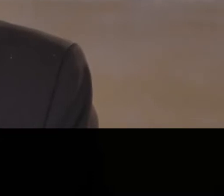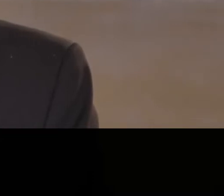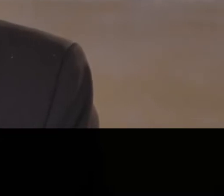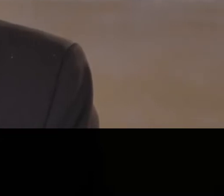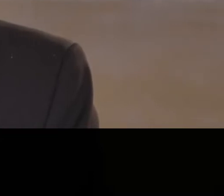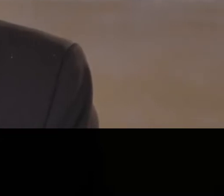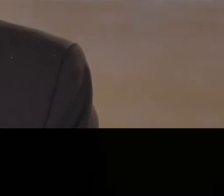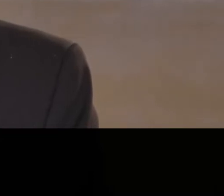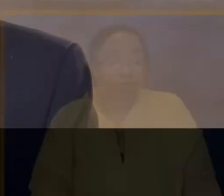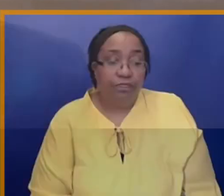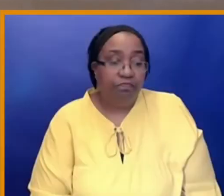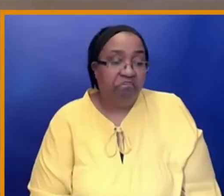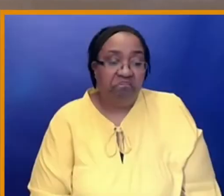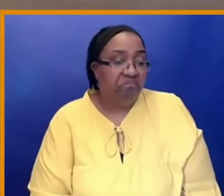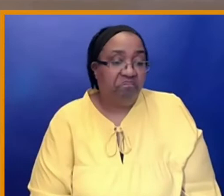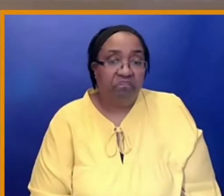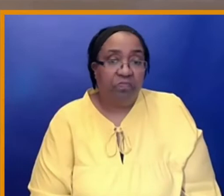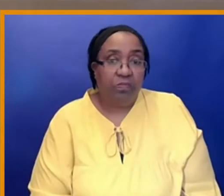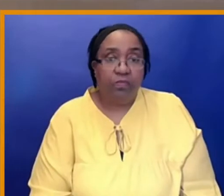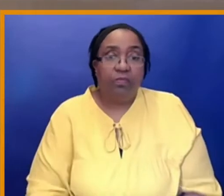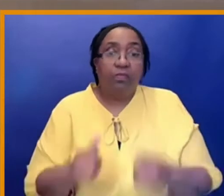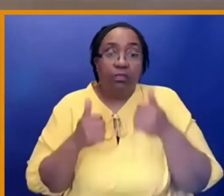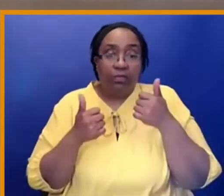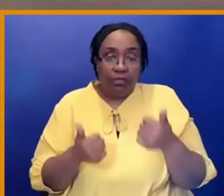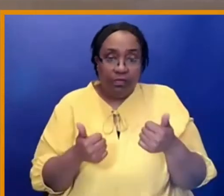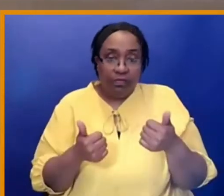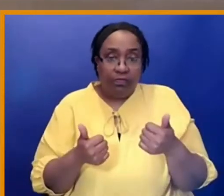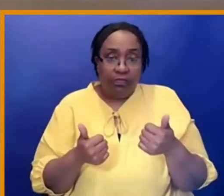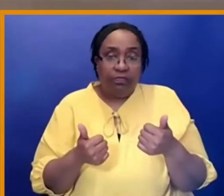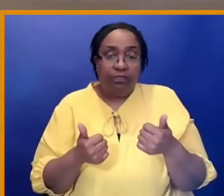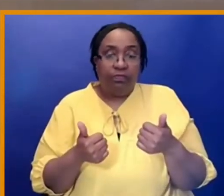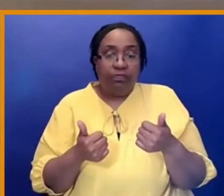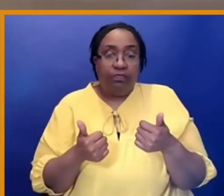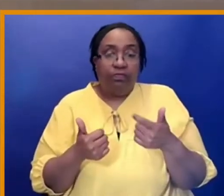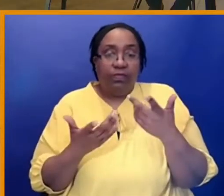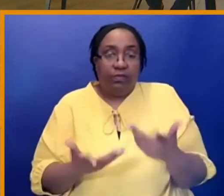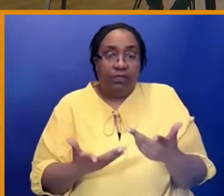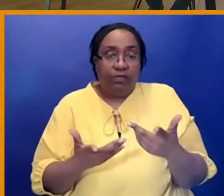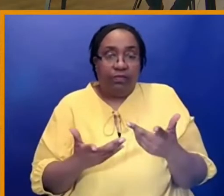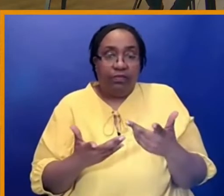by? And I now call Baroness Parminter from Waverley to move the motion.